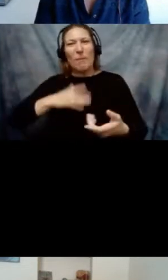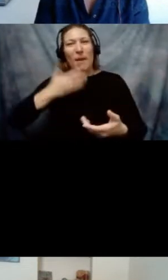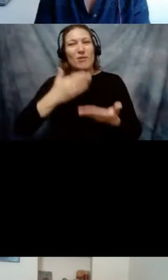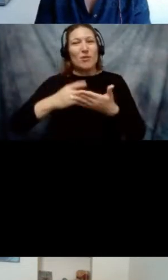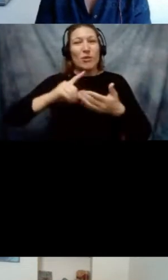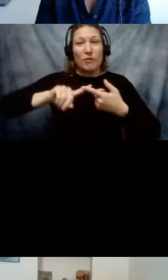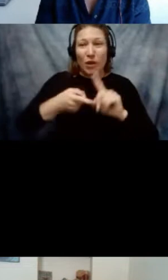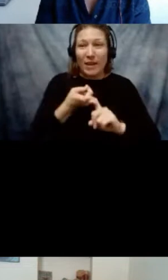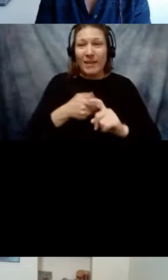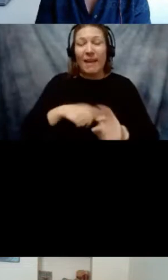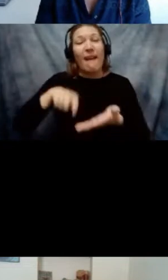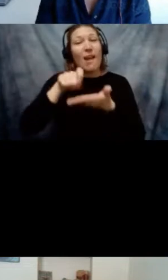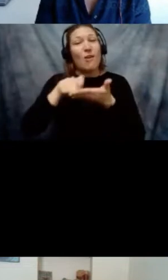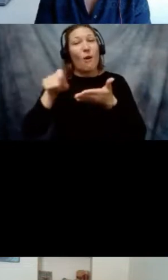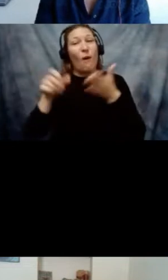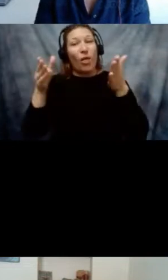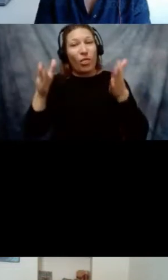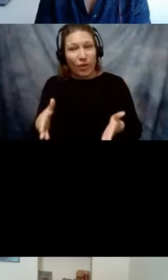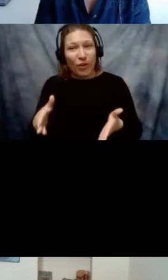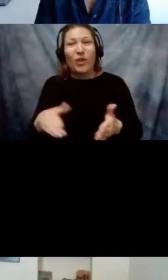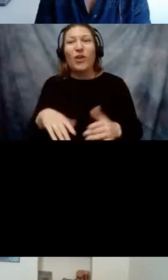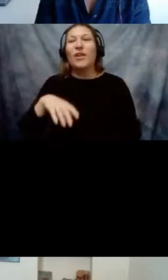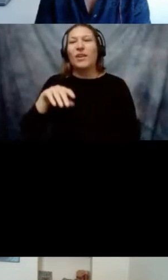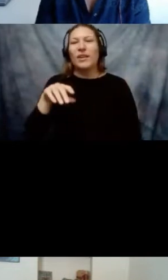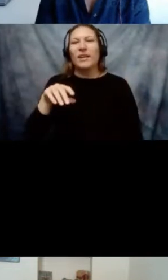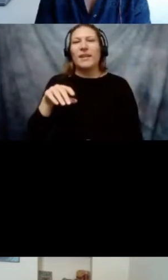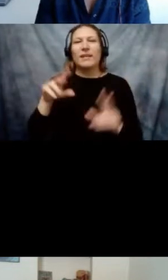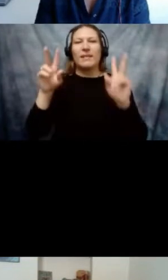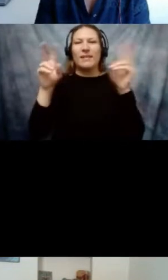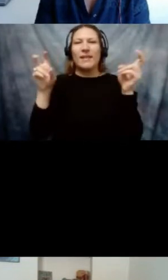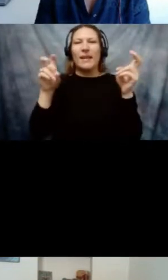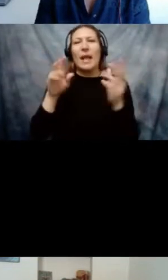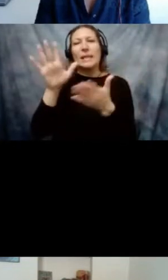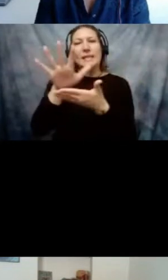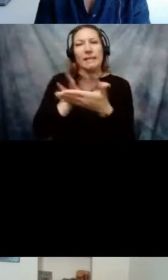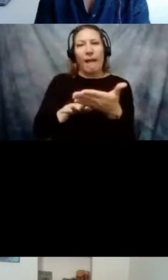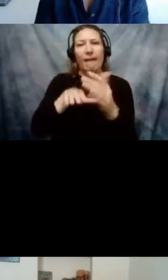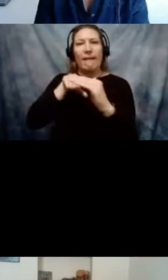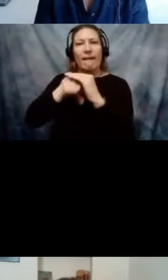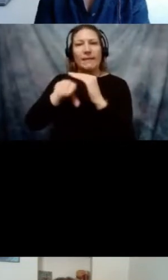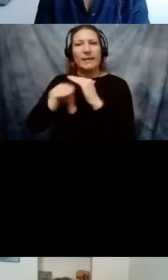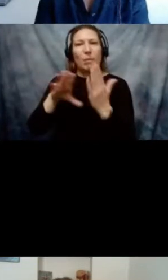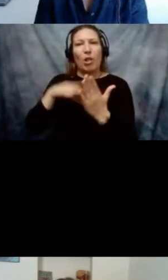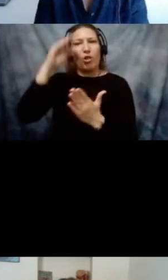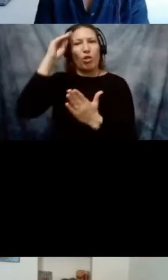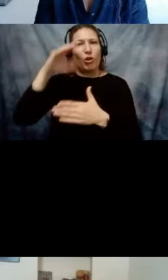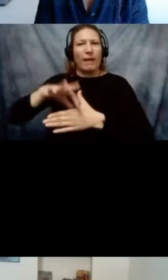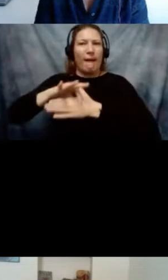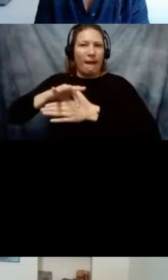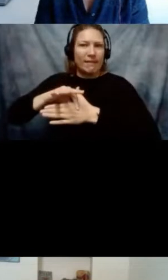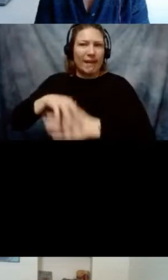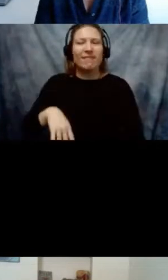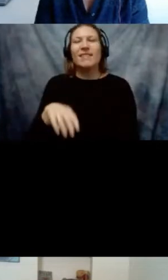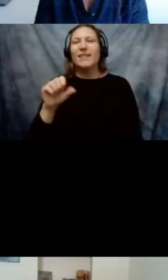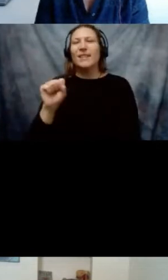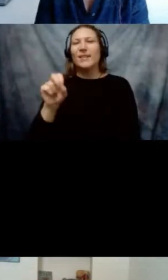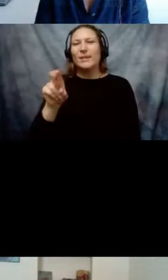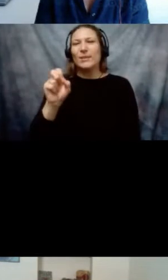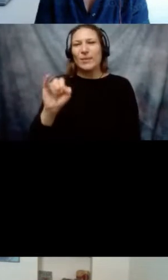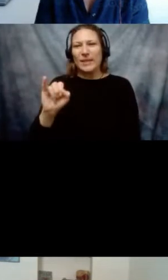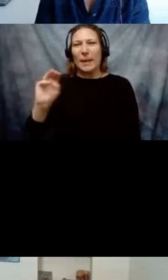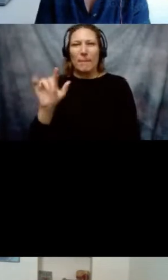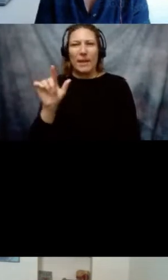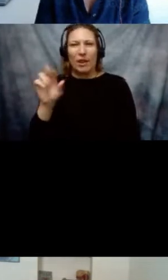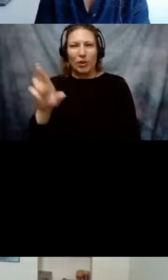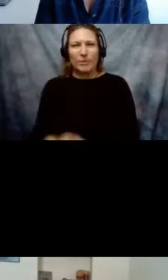of Designing Accessible Learning Content, Susi Miller. Oh, thank you. Thank you so much for inviting me